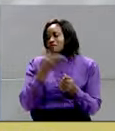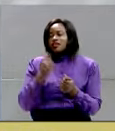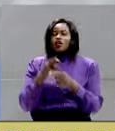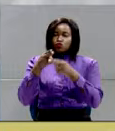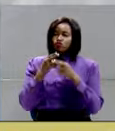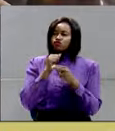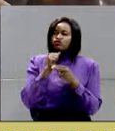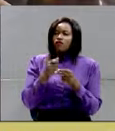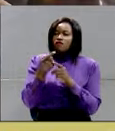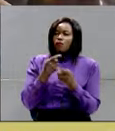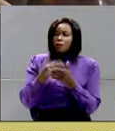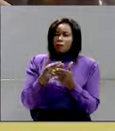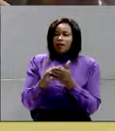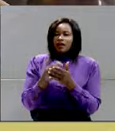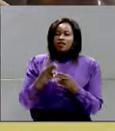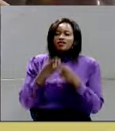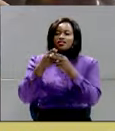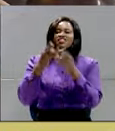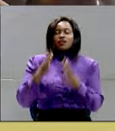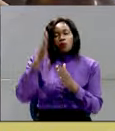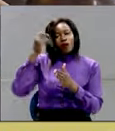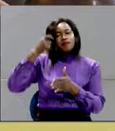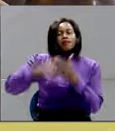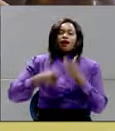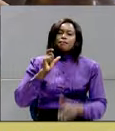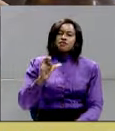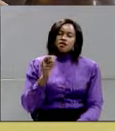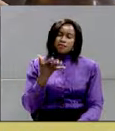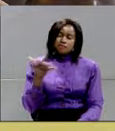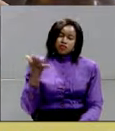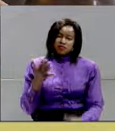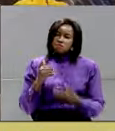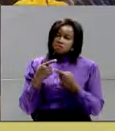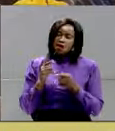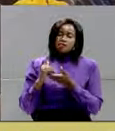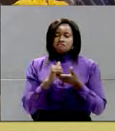who charge very high lending interest rates that farmers fail to pay.